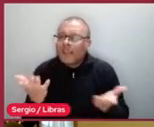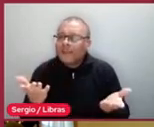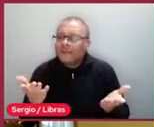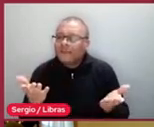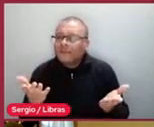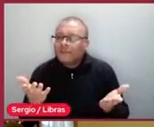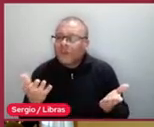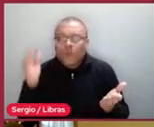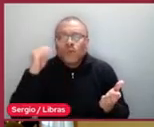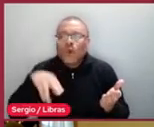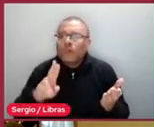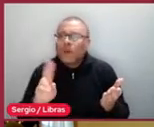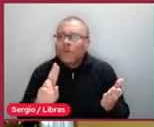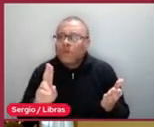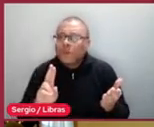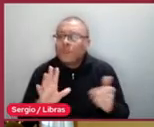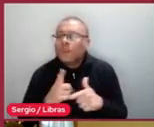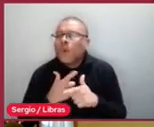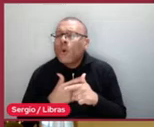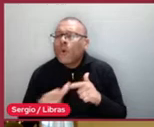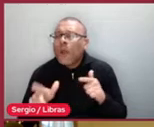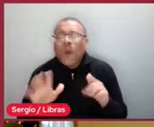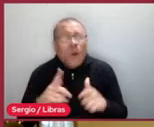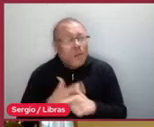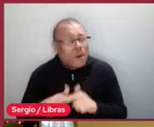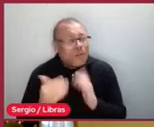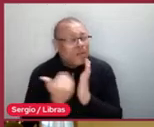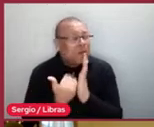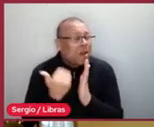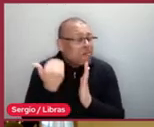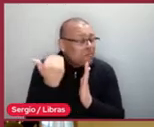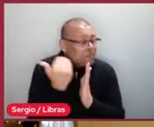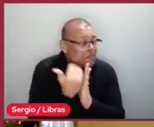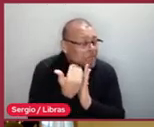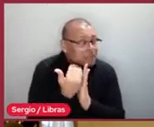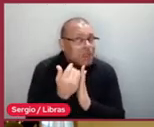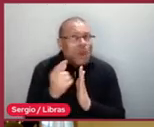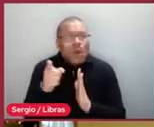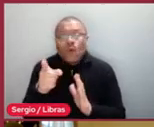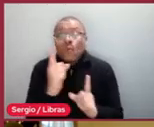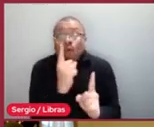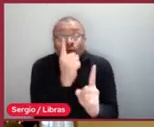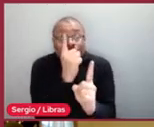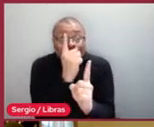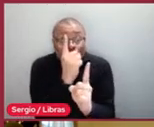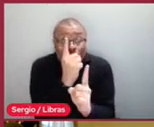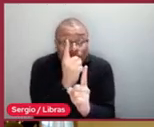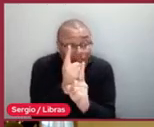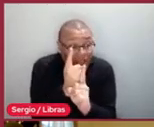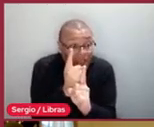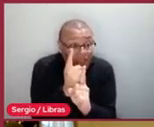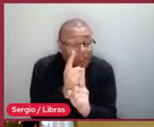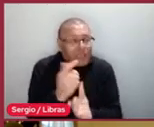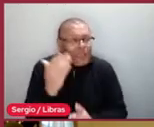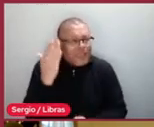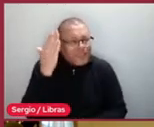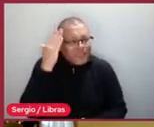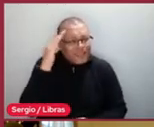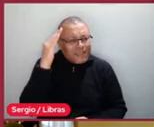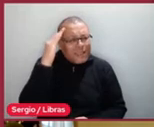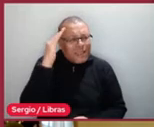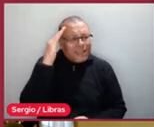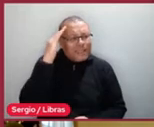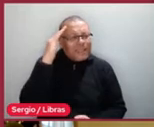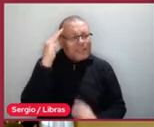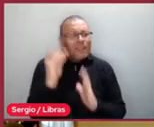And the most problematic, in my opinion, is how do I detect that code right now? So we have code